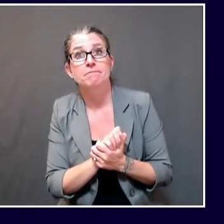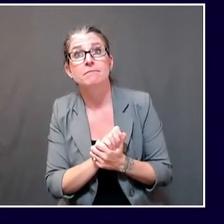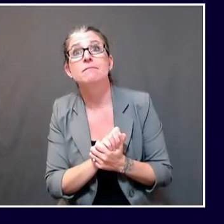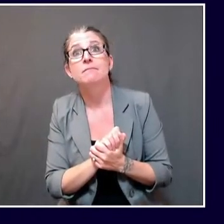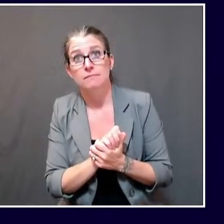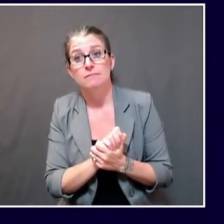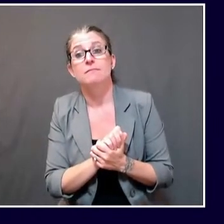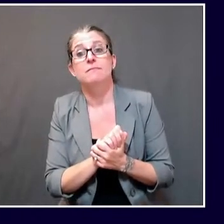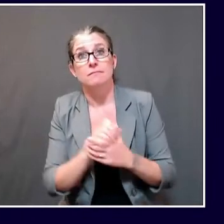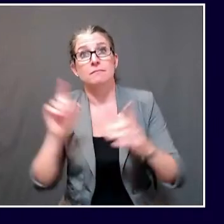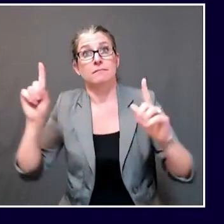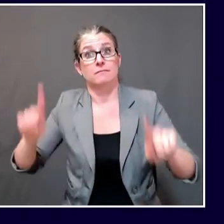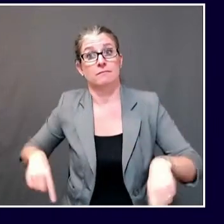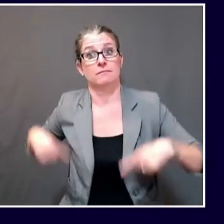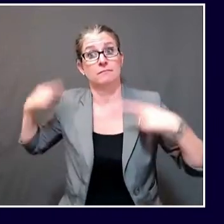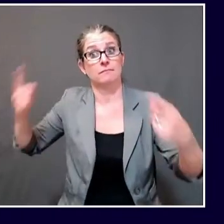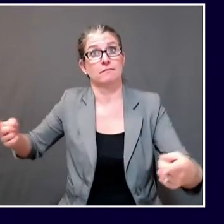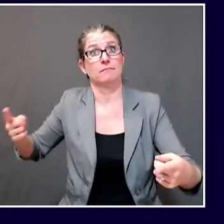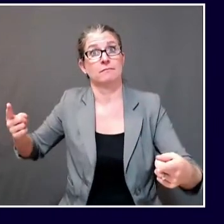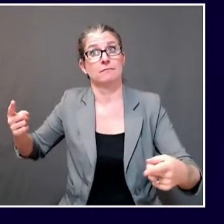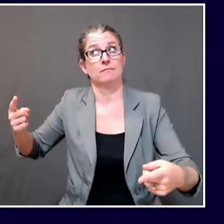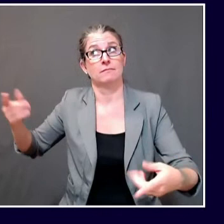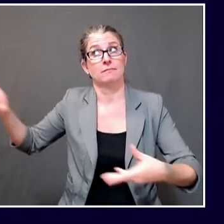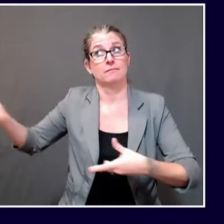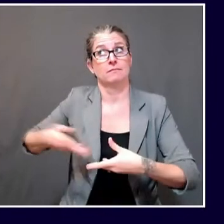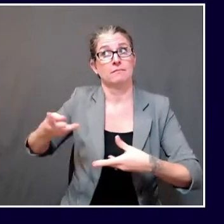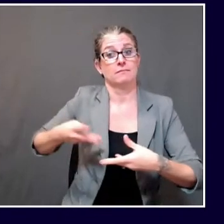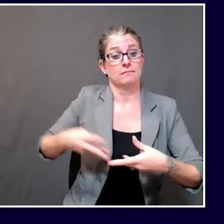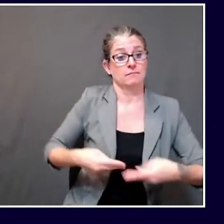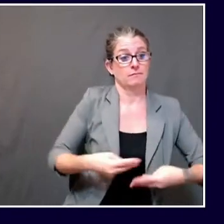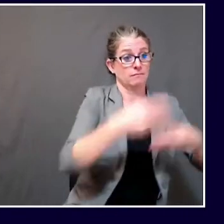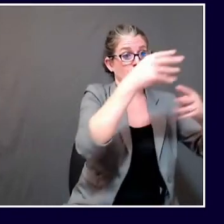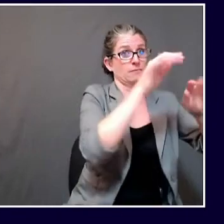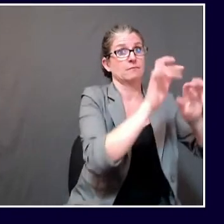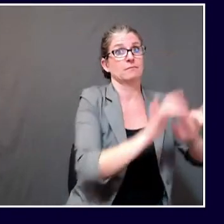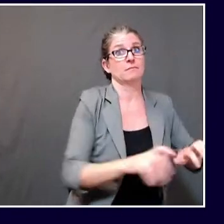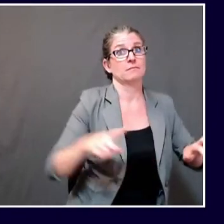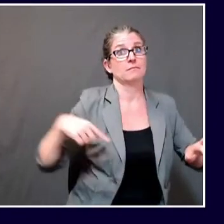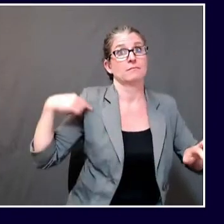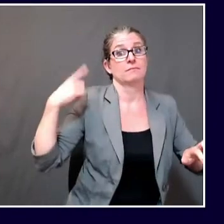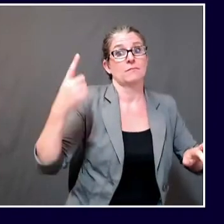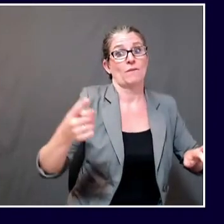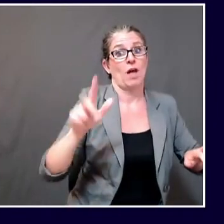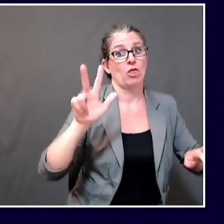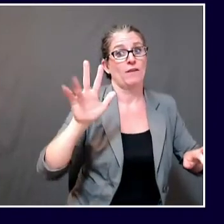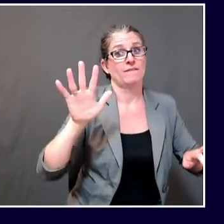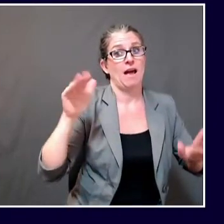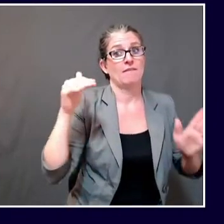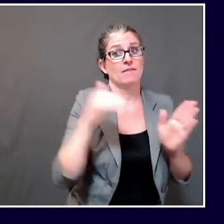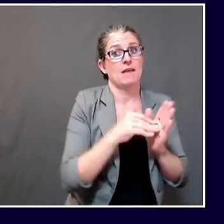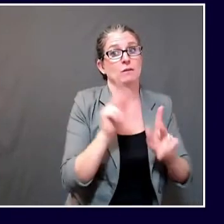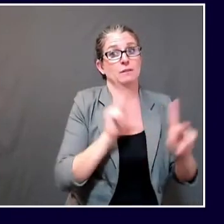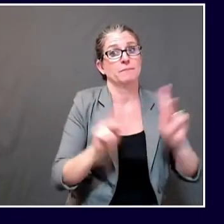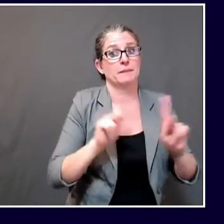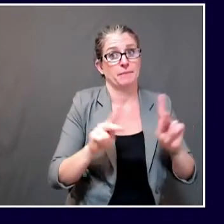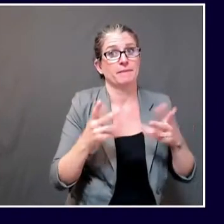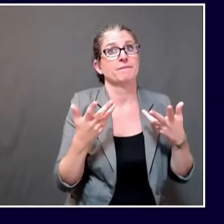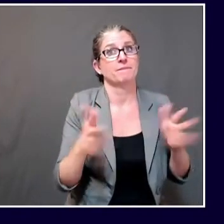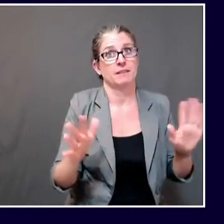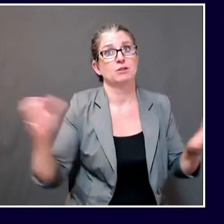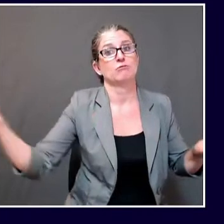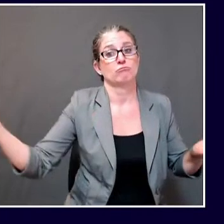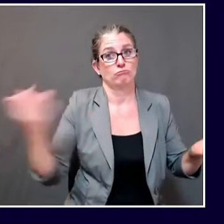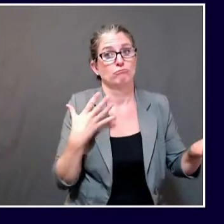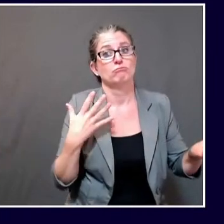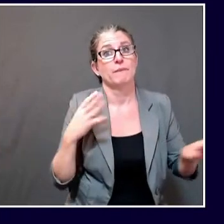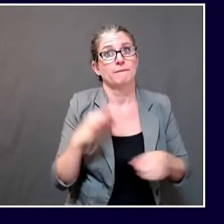somewhere in the, as of yesterday, I think it was somewhere in the order of over 35,000 absentee ballots had already been turned back in, bearing in mind that they were